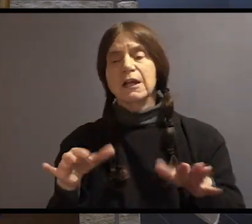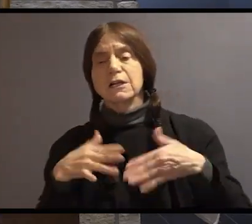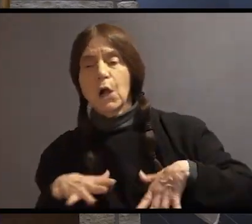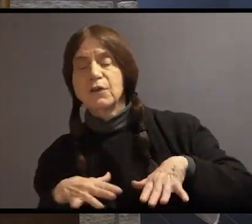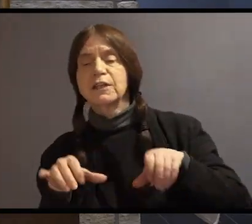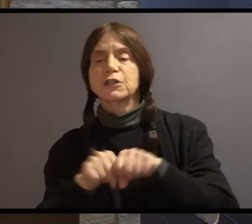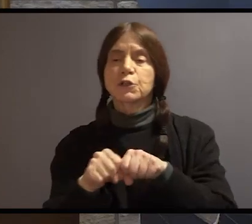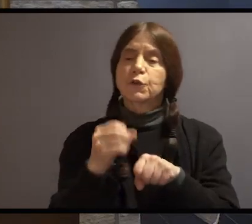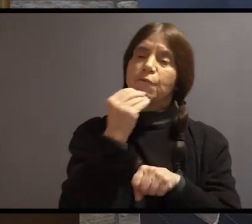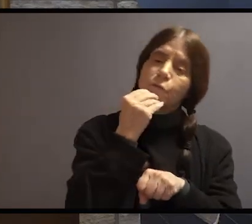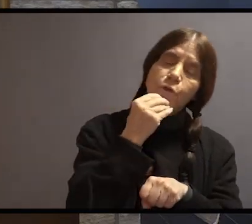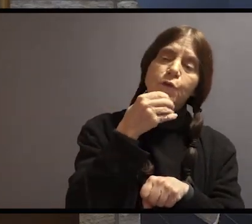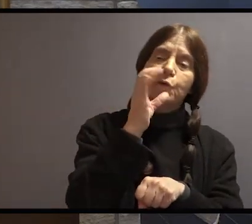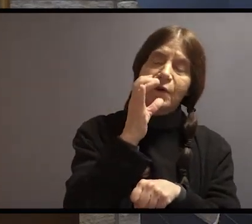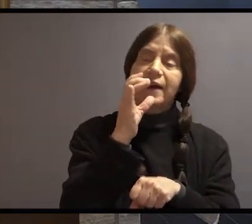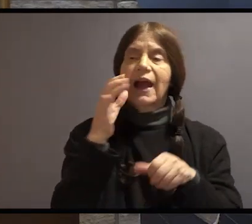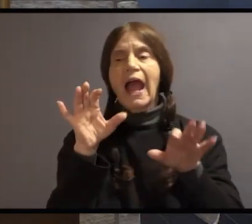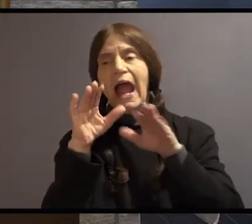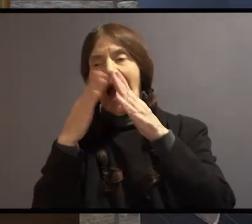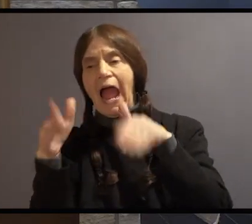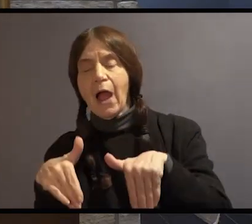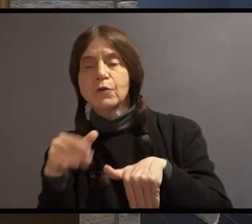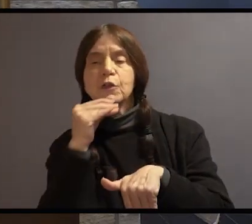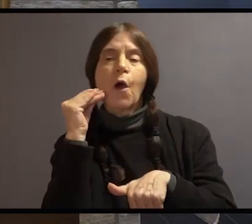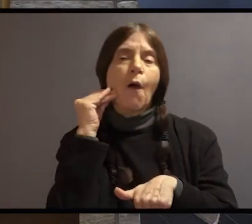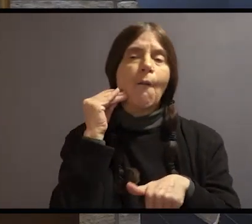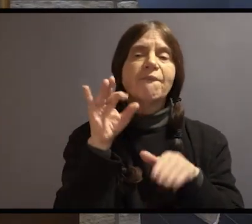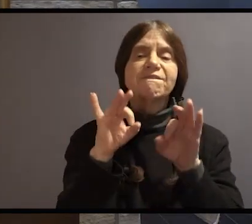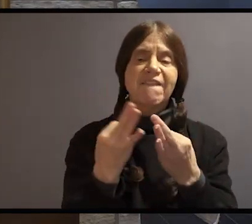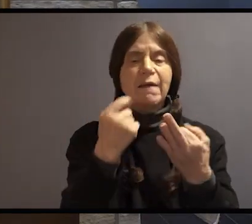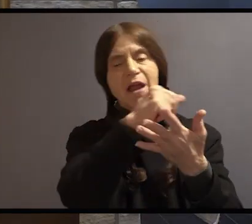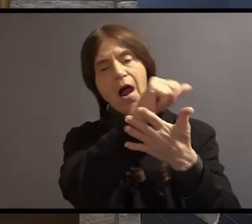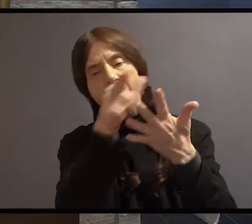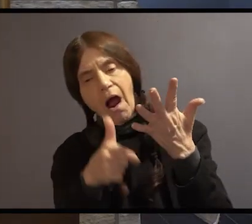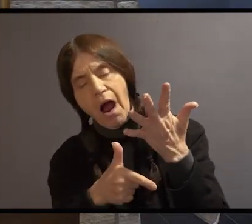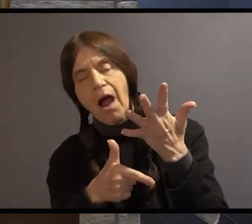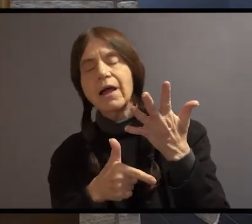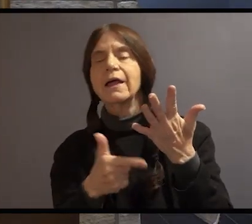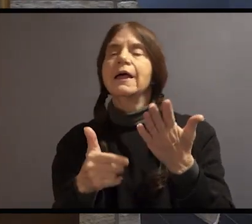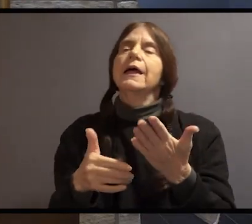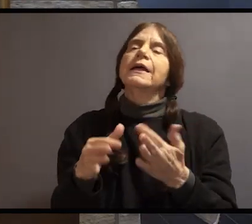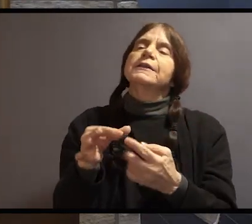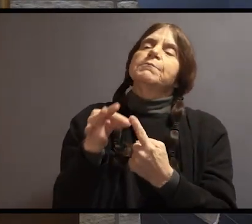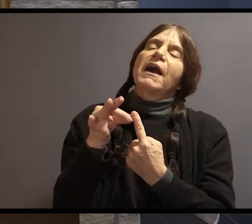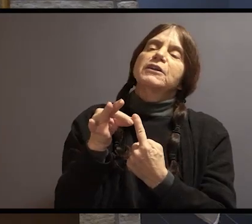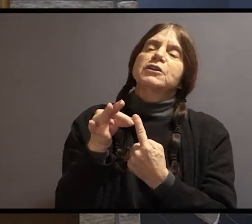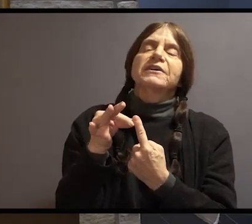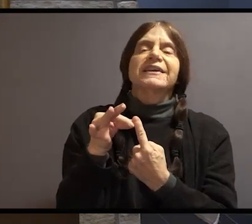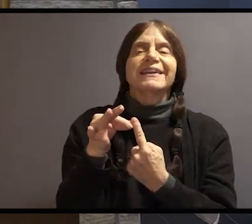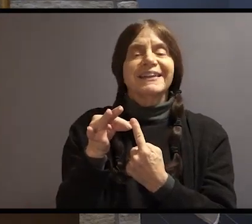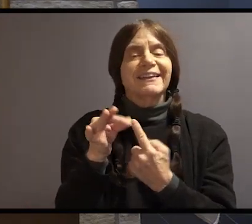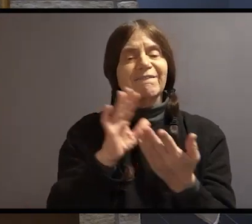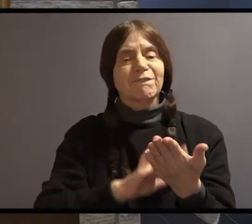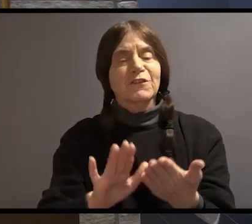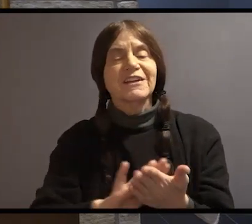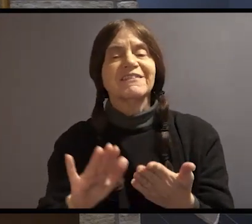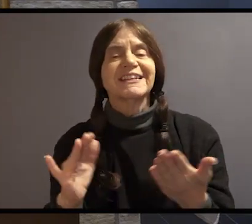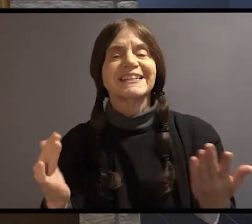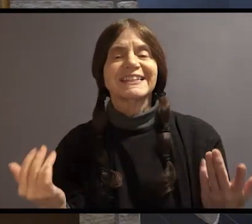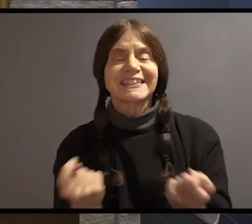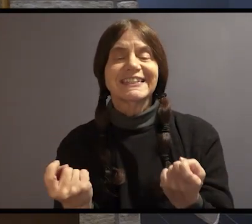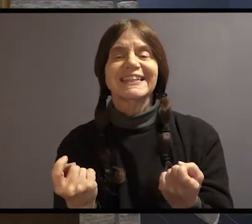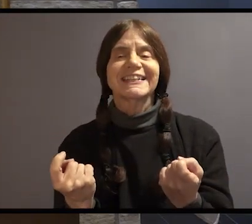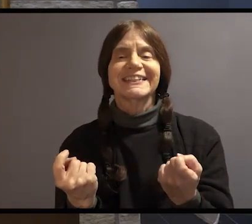shoes, drink, house, home, family. All of these, and especially that I'm a forgiven child of God, this is an